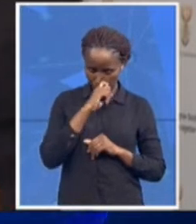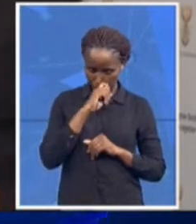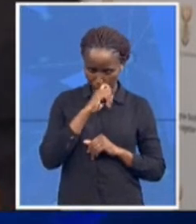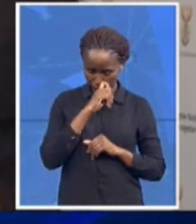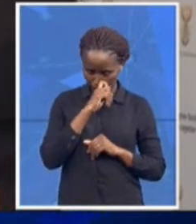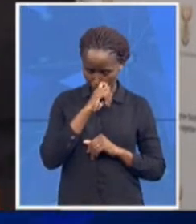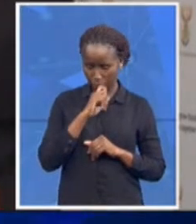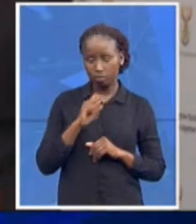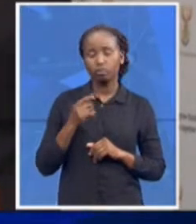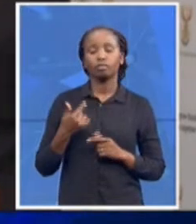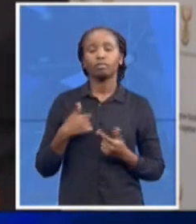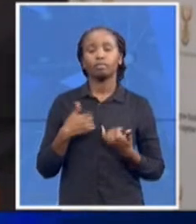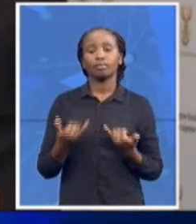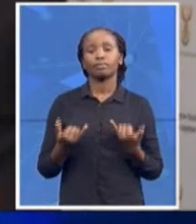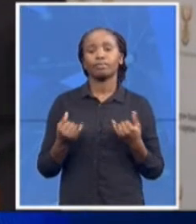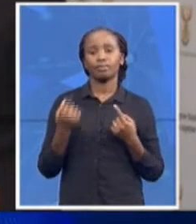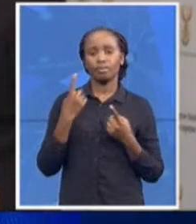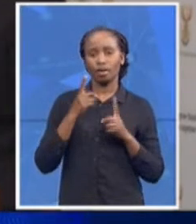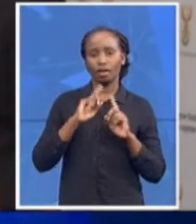Gavin.